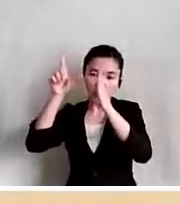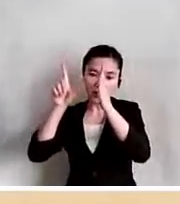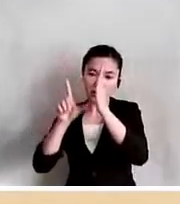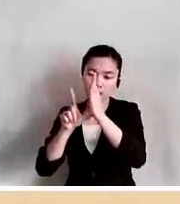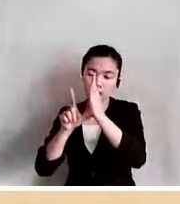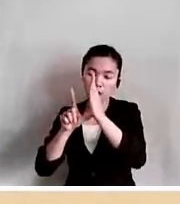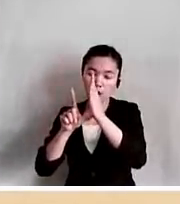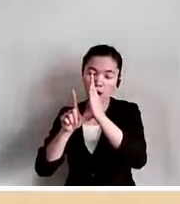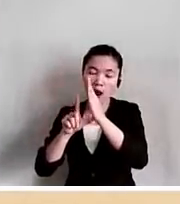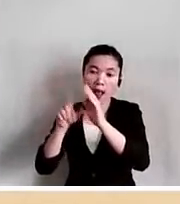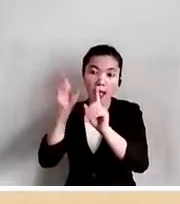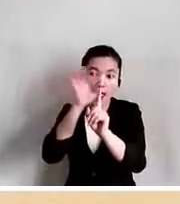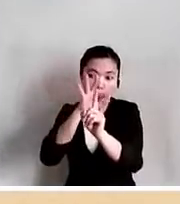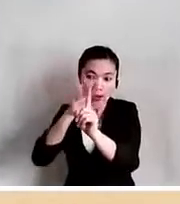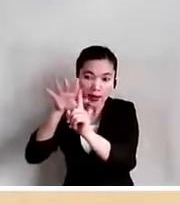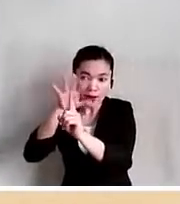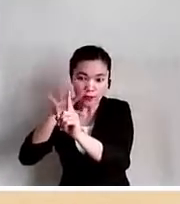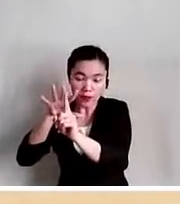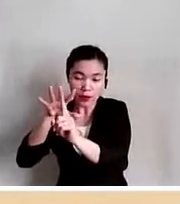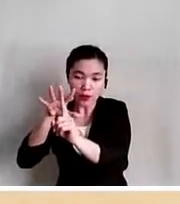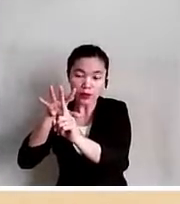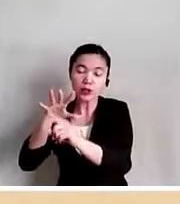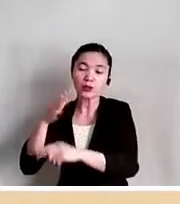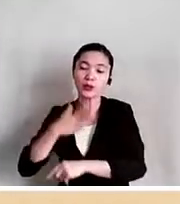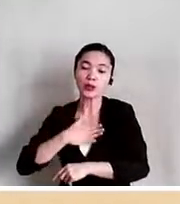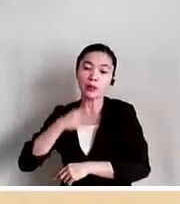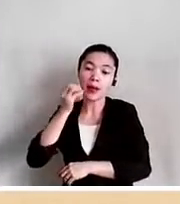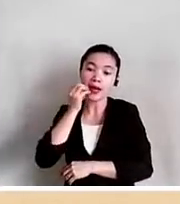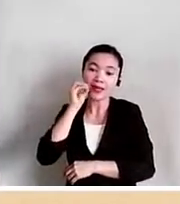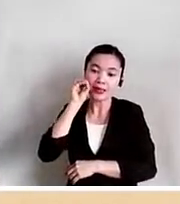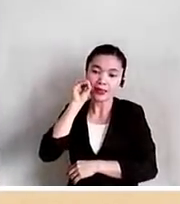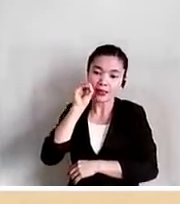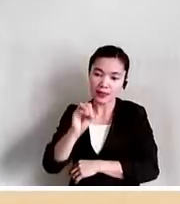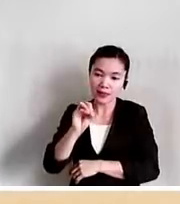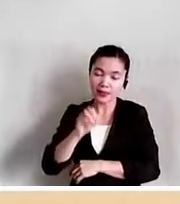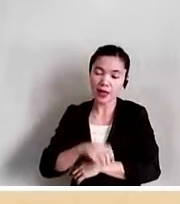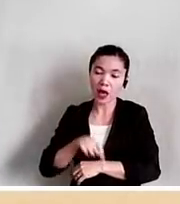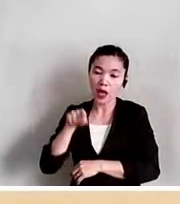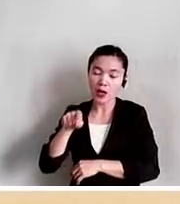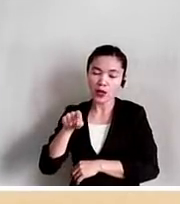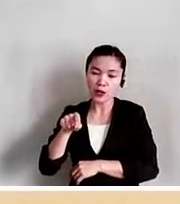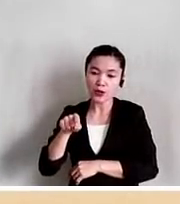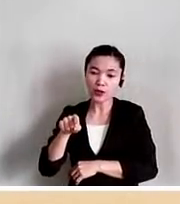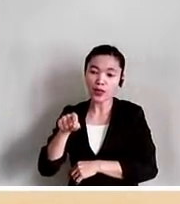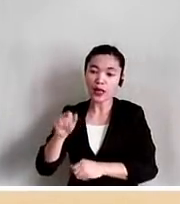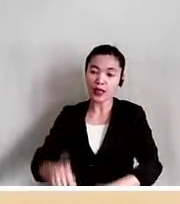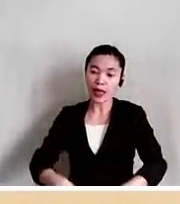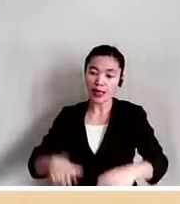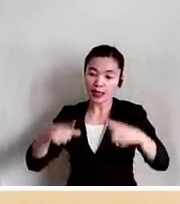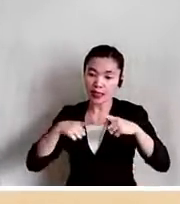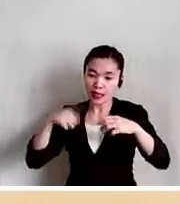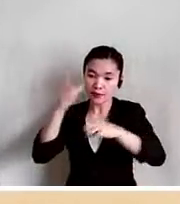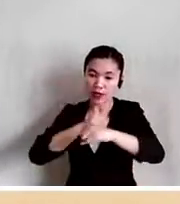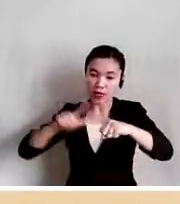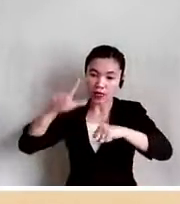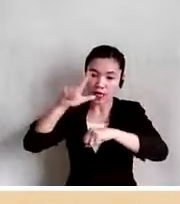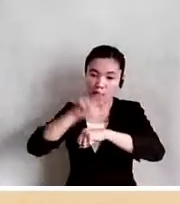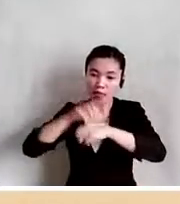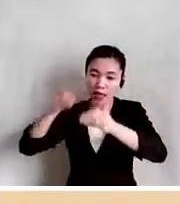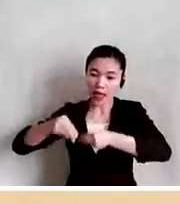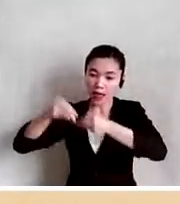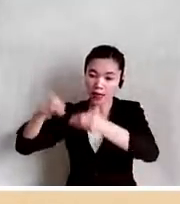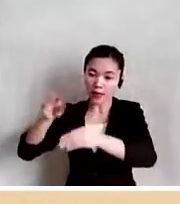to observe my decrees. You shall live in the land I gave your